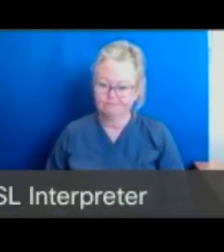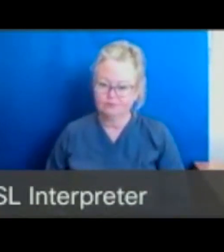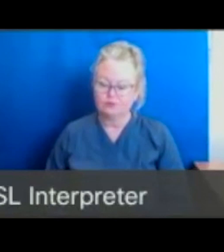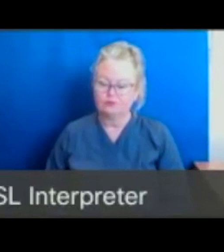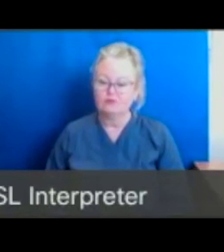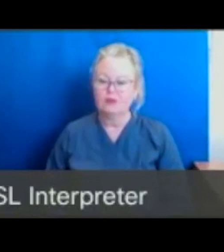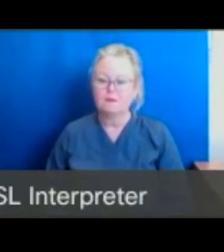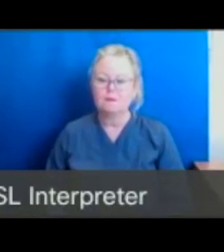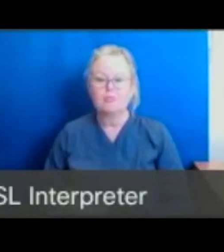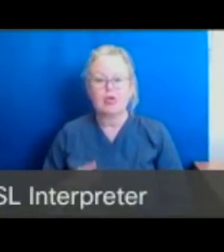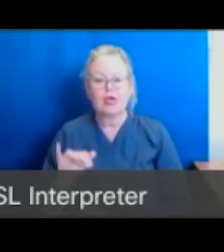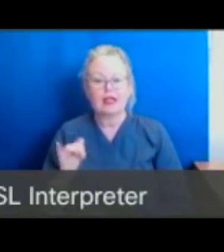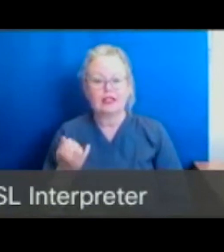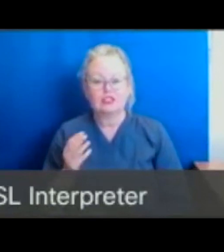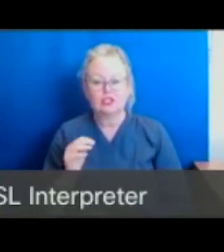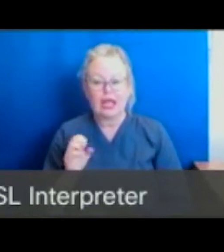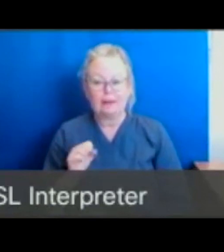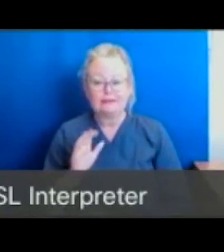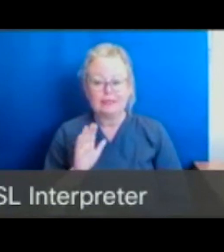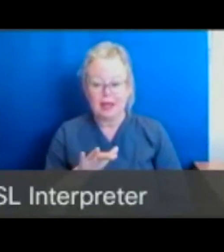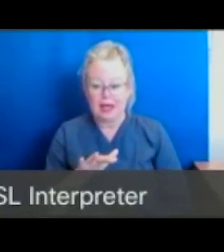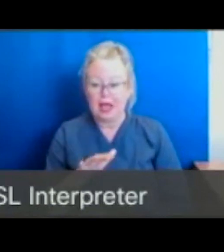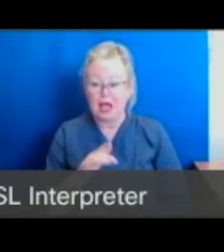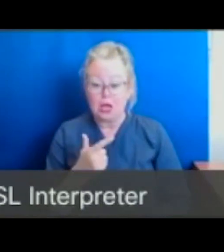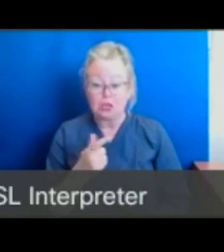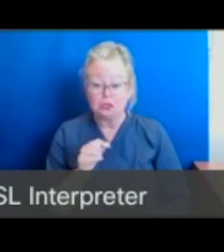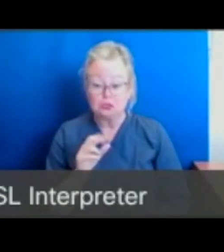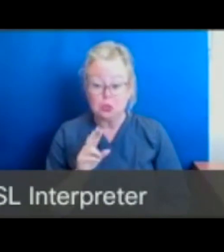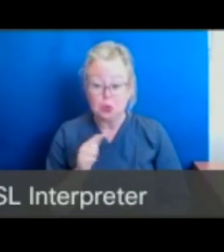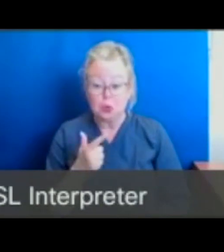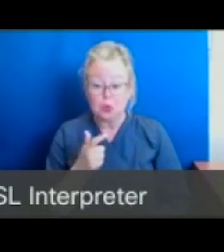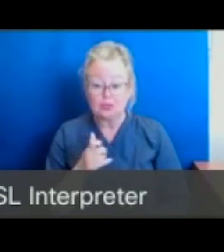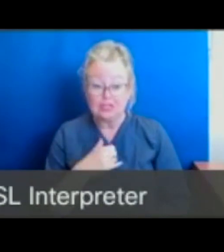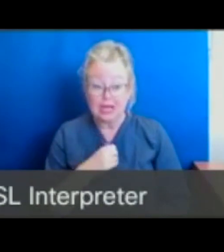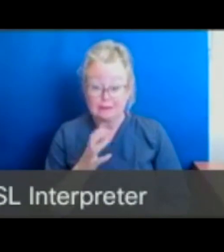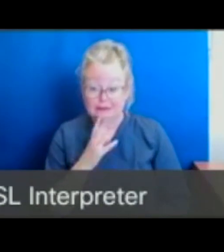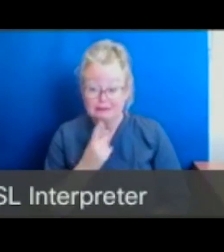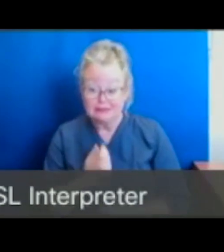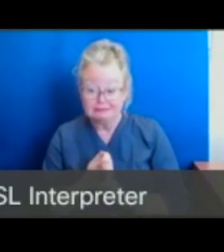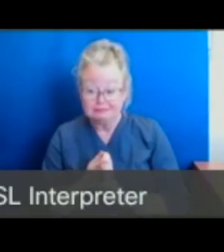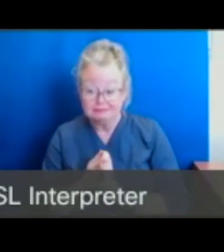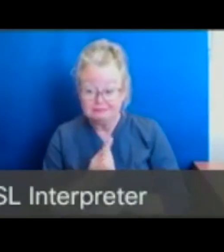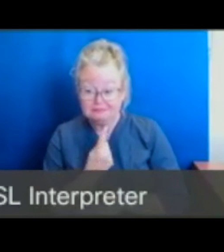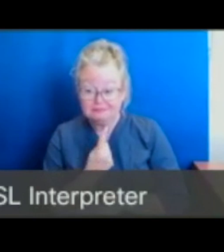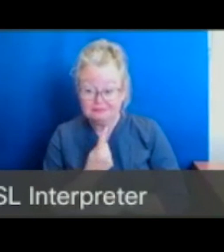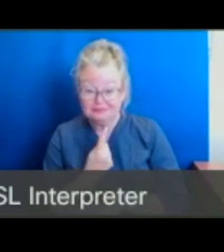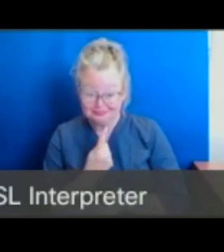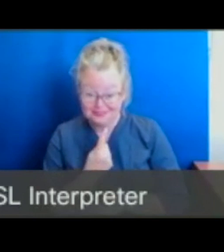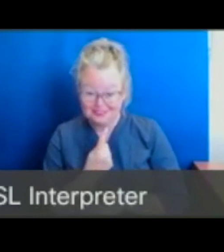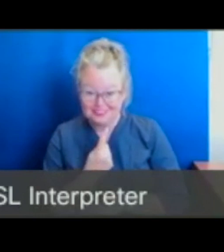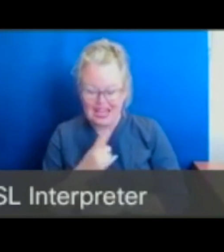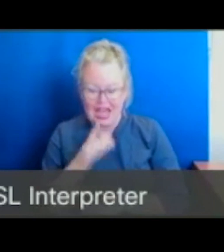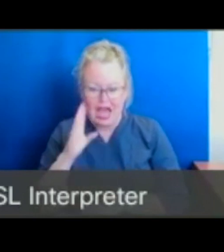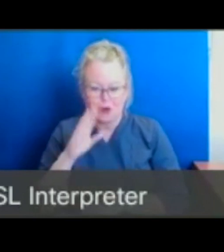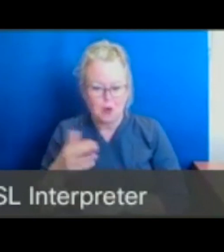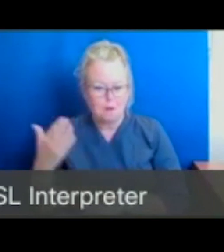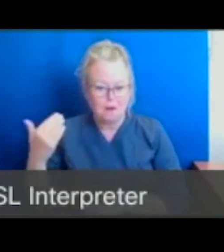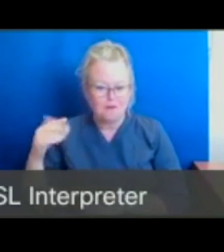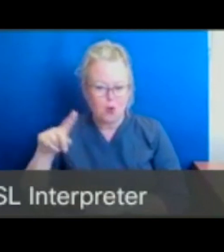George, I'd like to go out on a limb, if I might, here and answer a question that came up